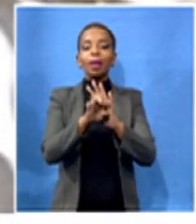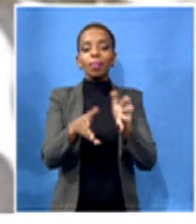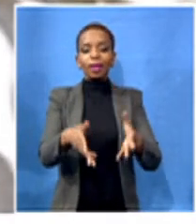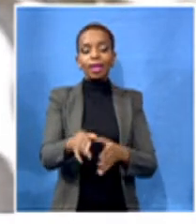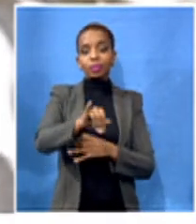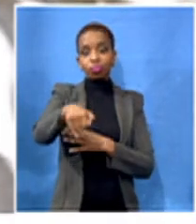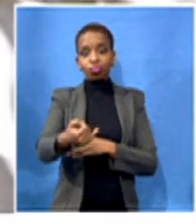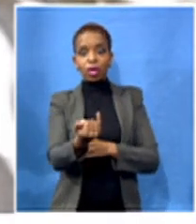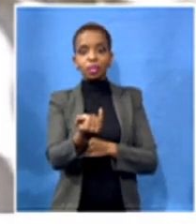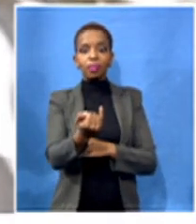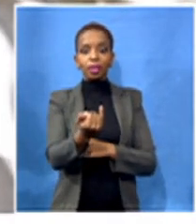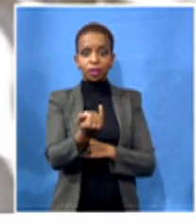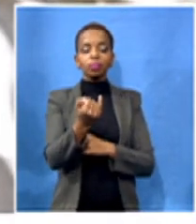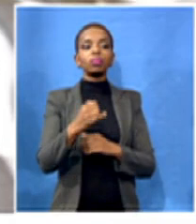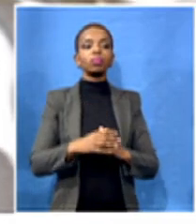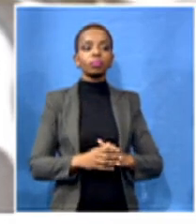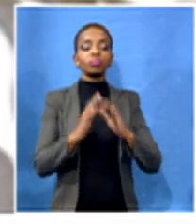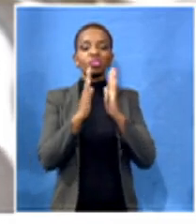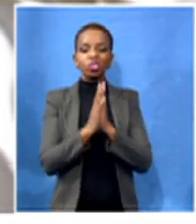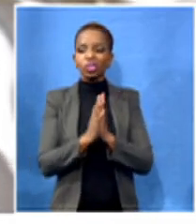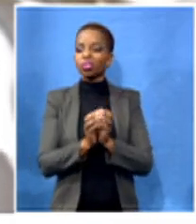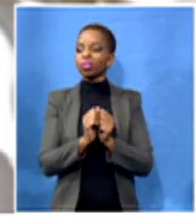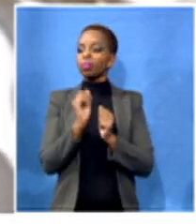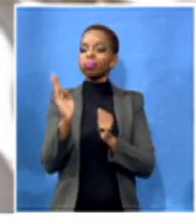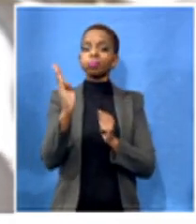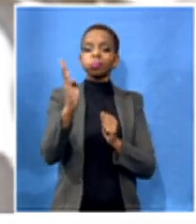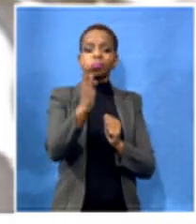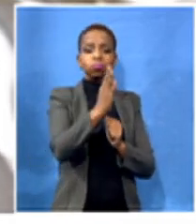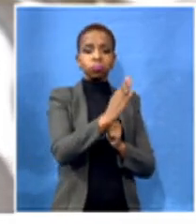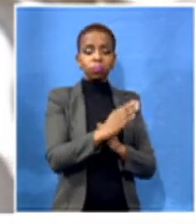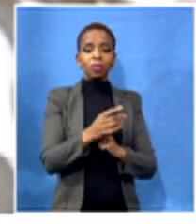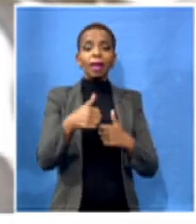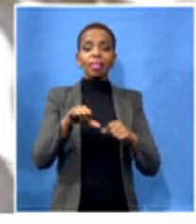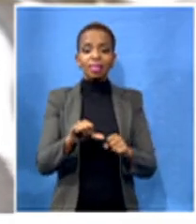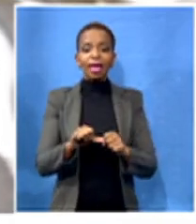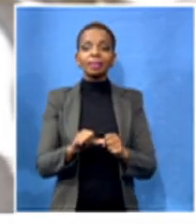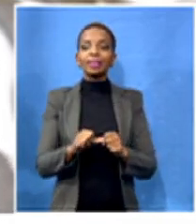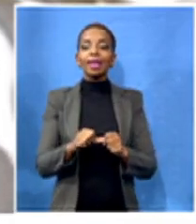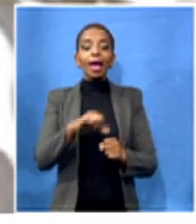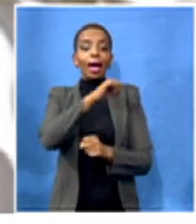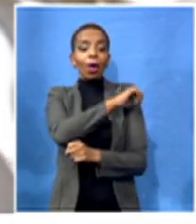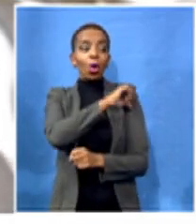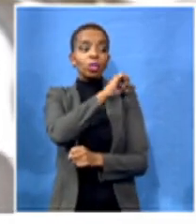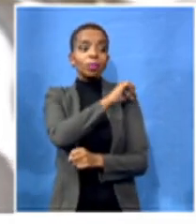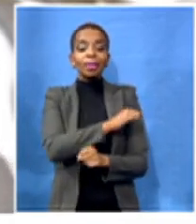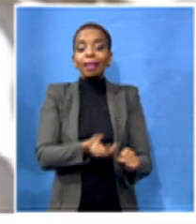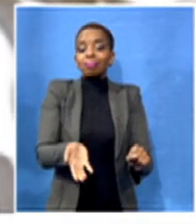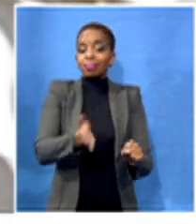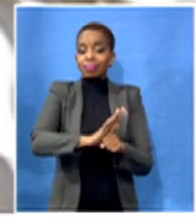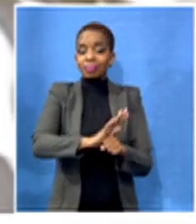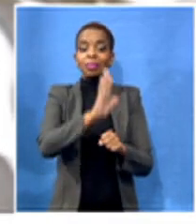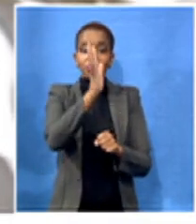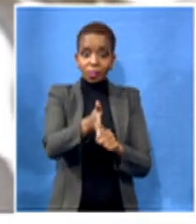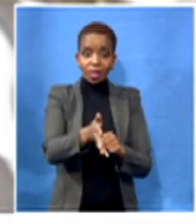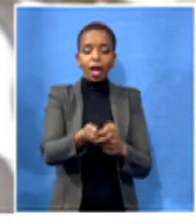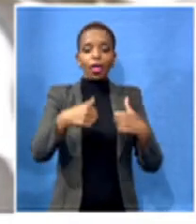running churches all over the show and doing all sorts of things, and we overwhelm the available hospital capacity, then you have a problem